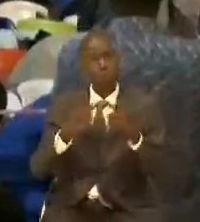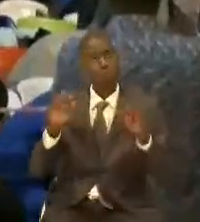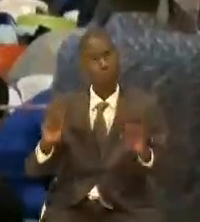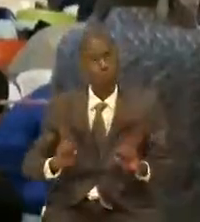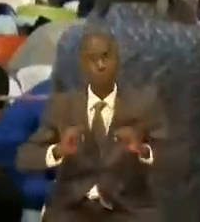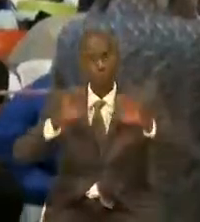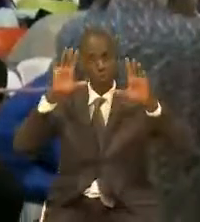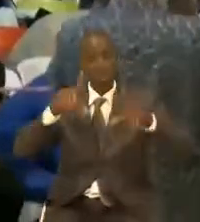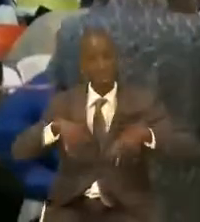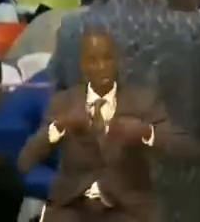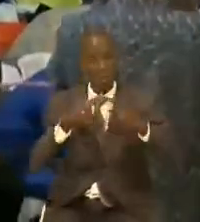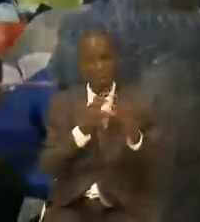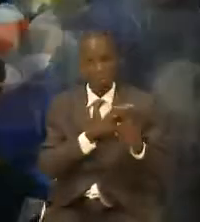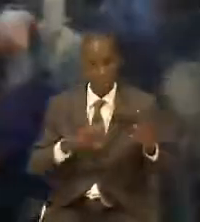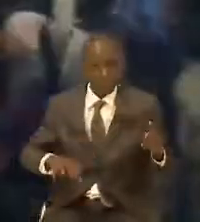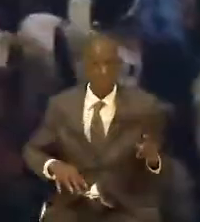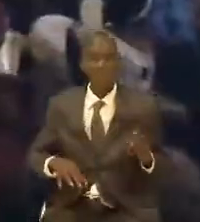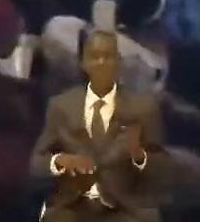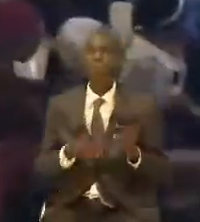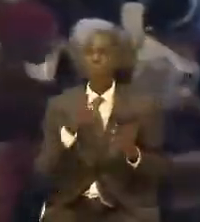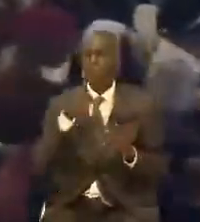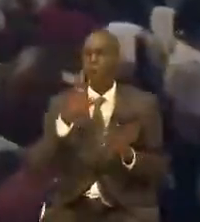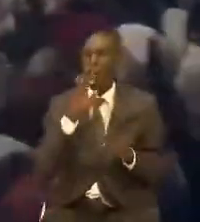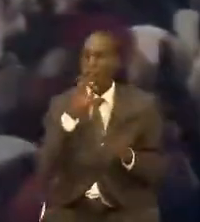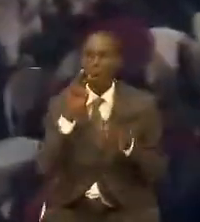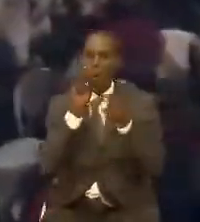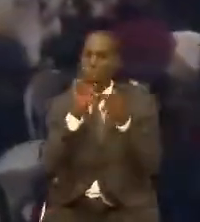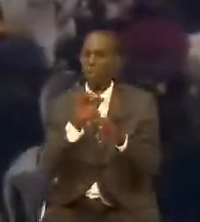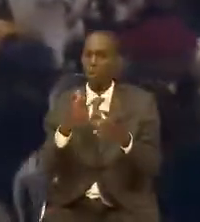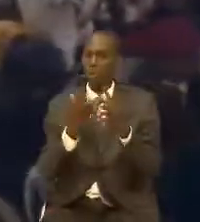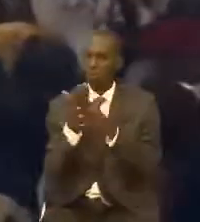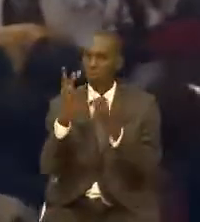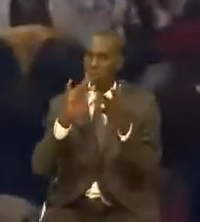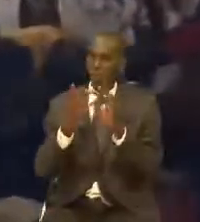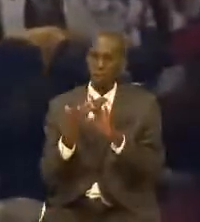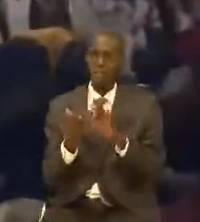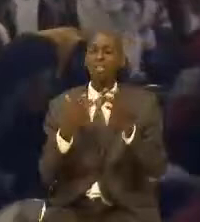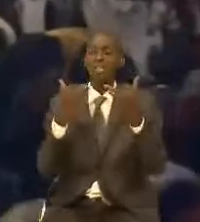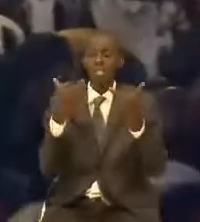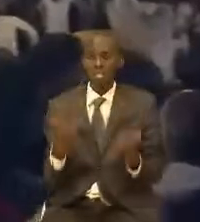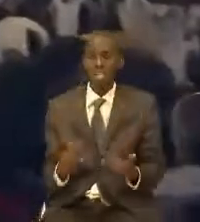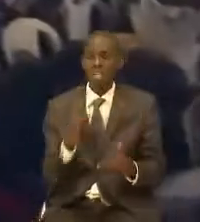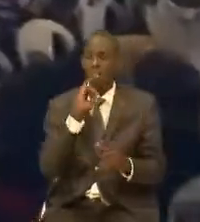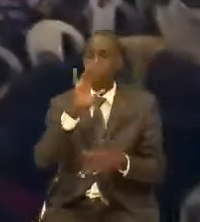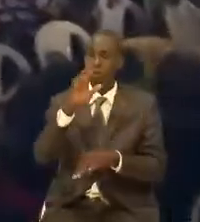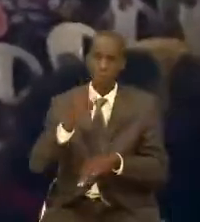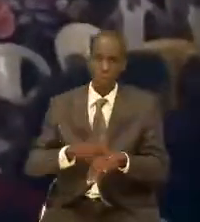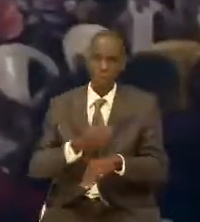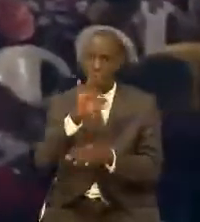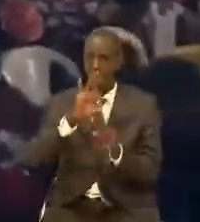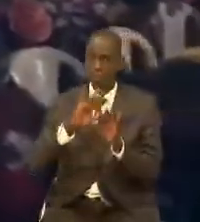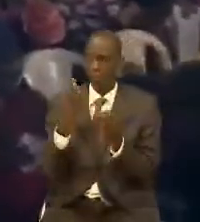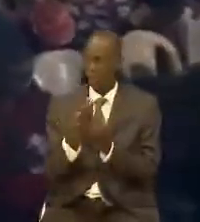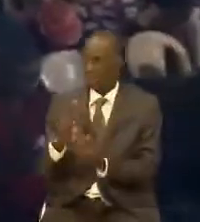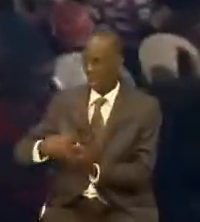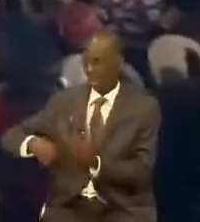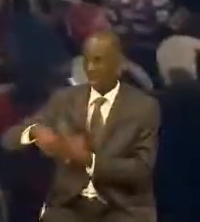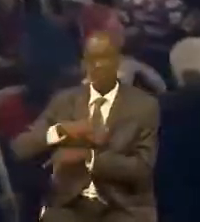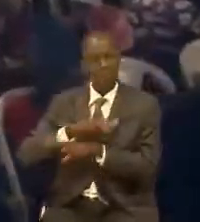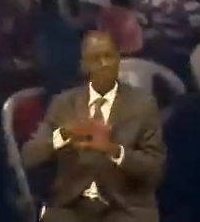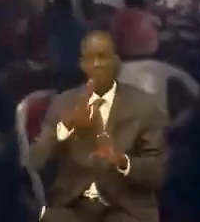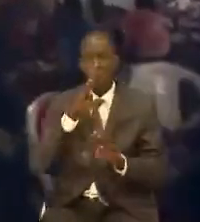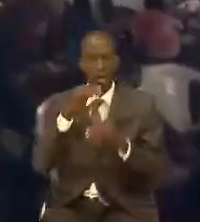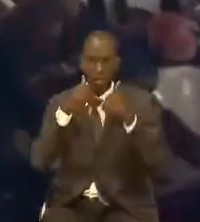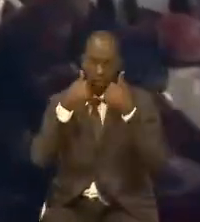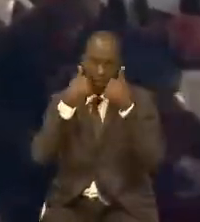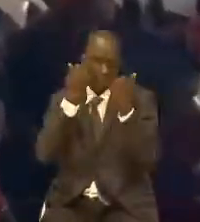this is your time for your salvation to come at home there where you are watching uh in the local church there